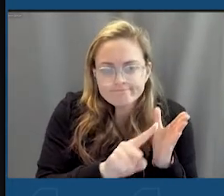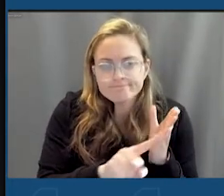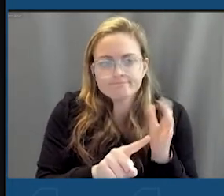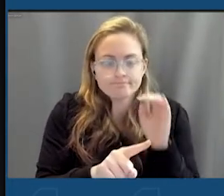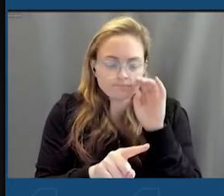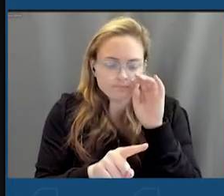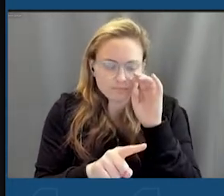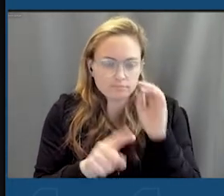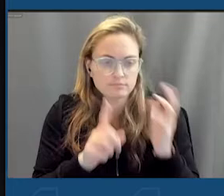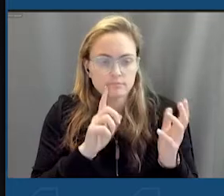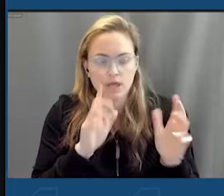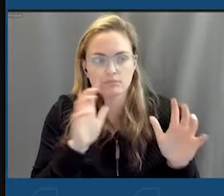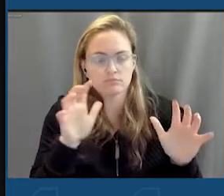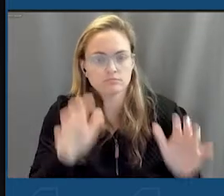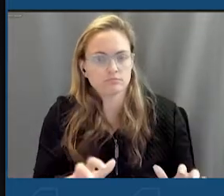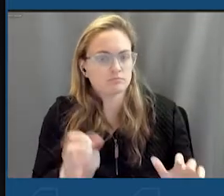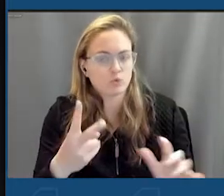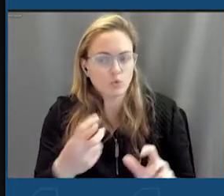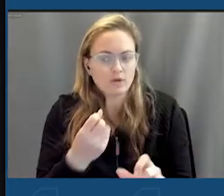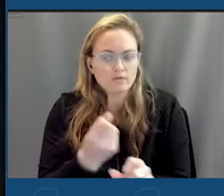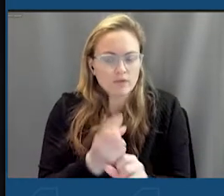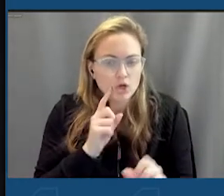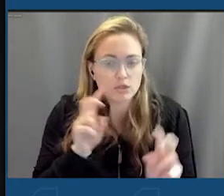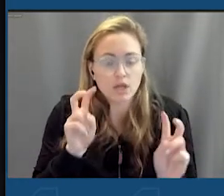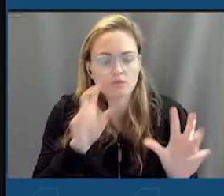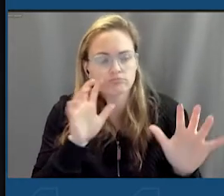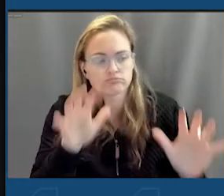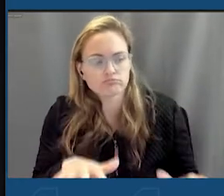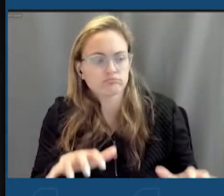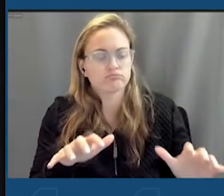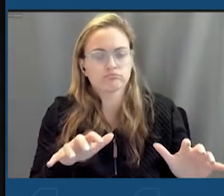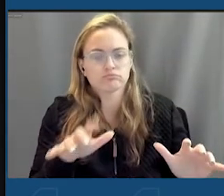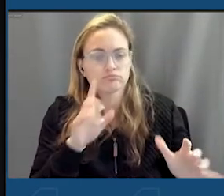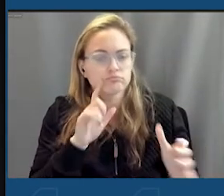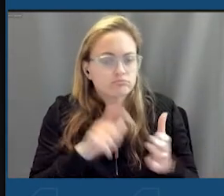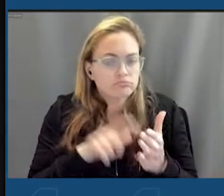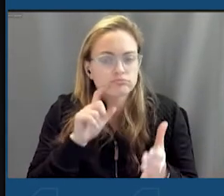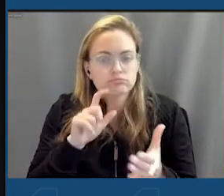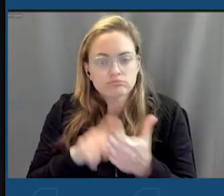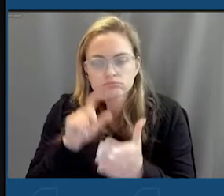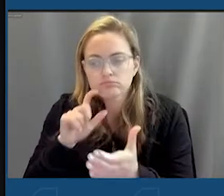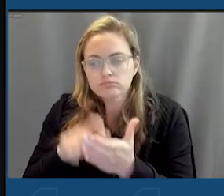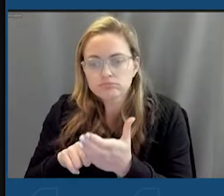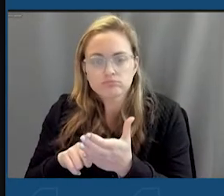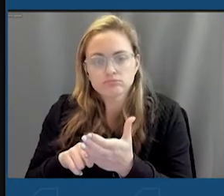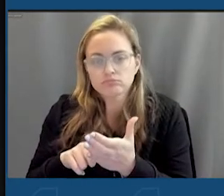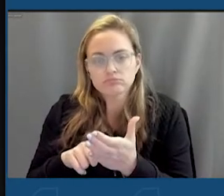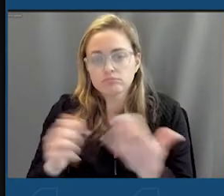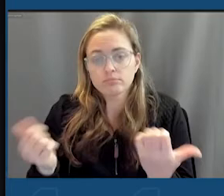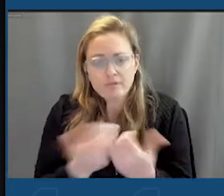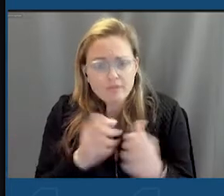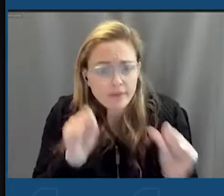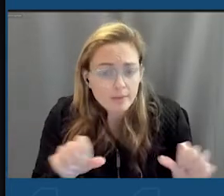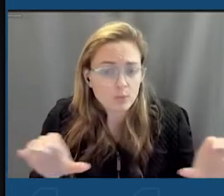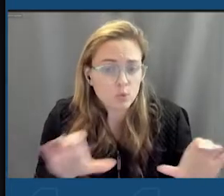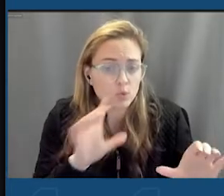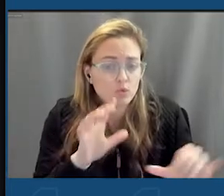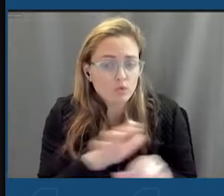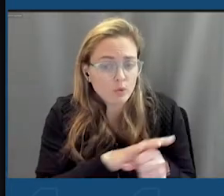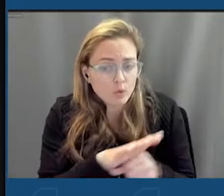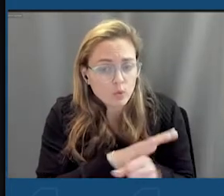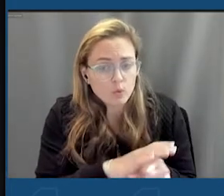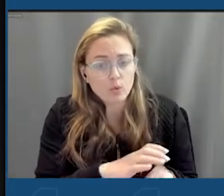amazement for the last 12 plus years doing this work, recognizing what we are able to do for local law enforcement in